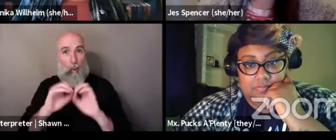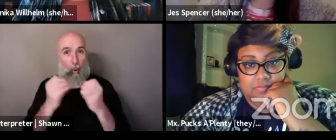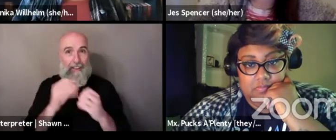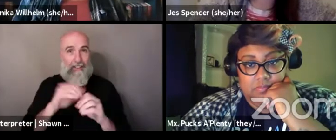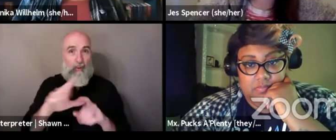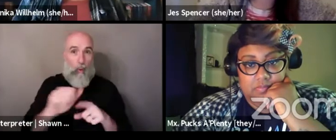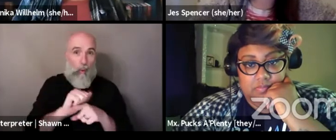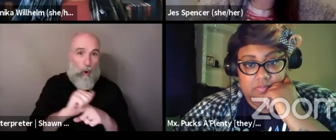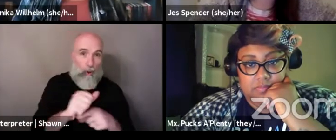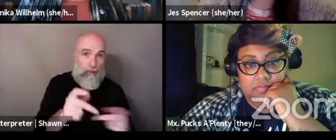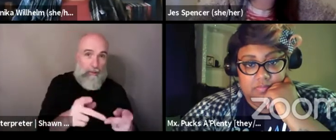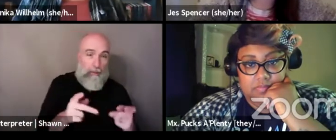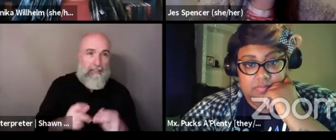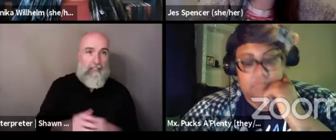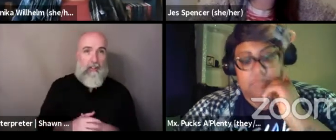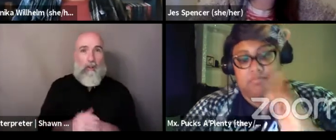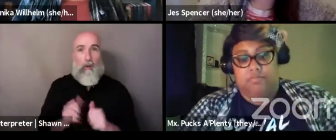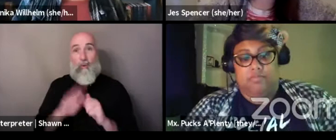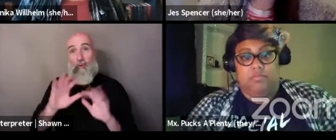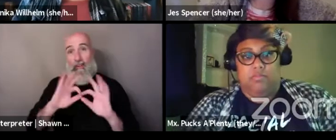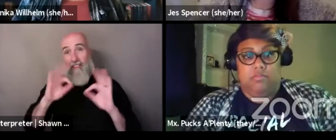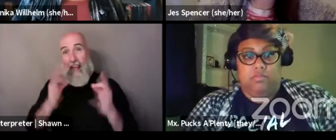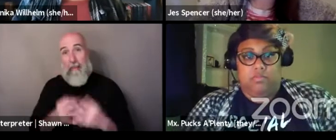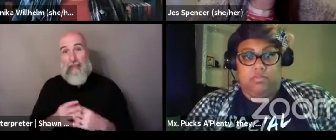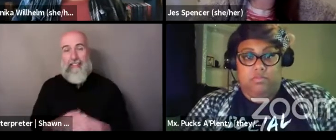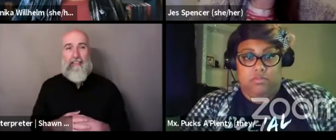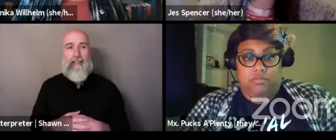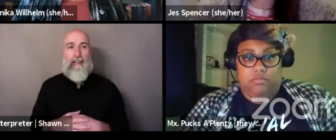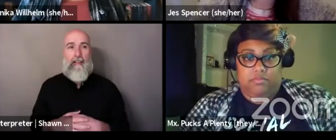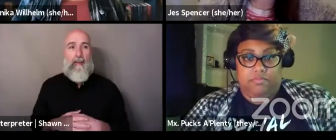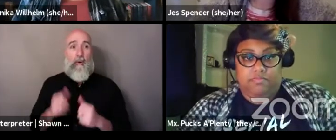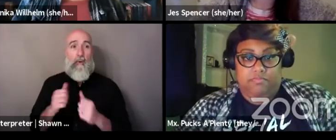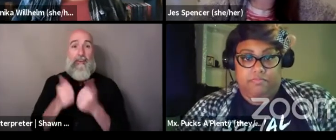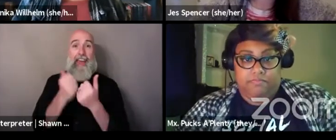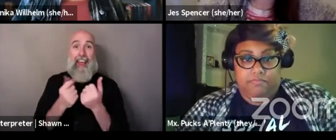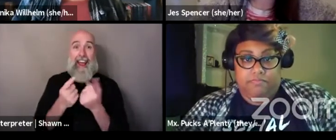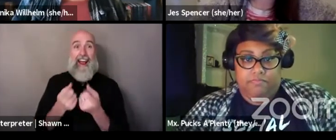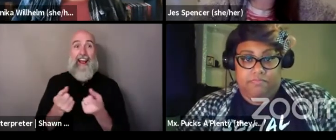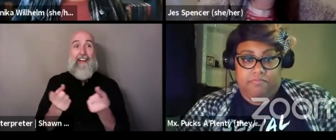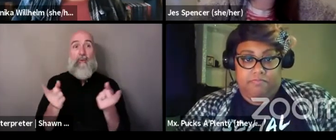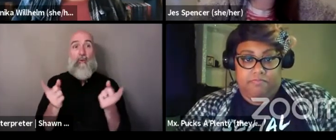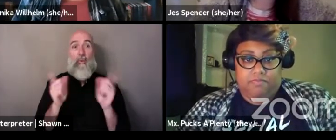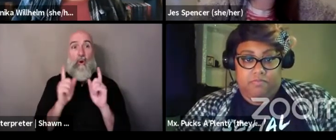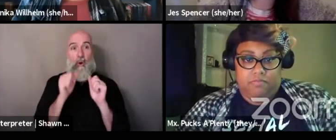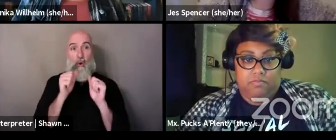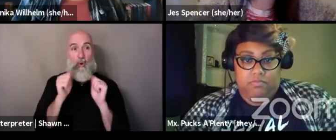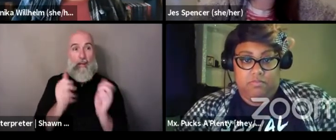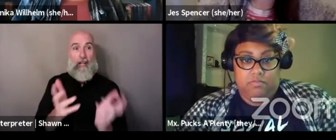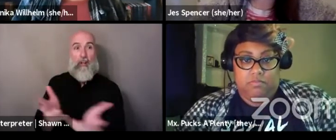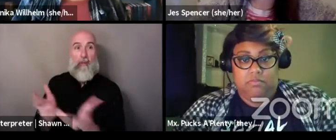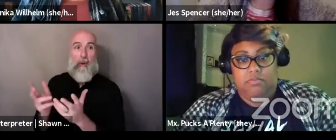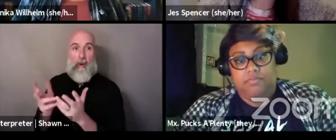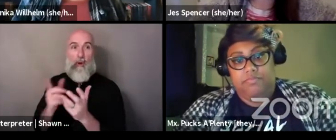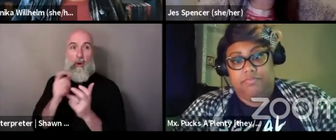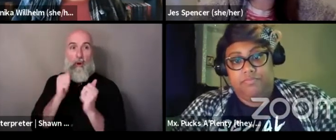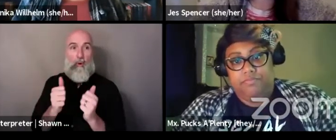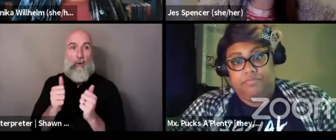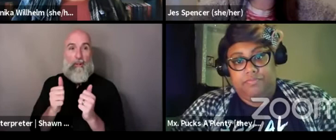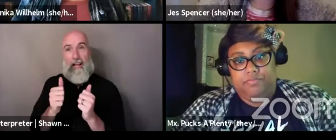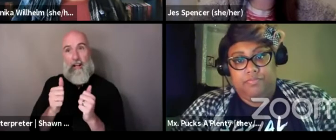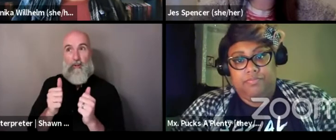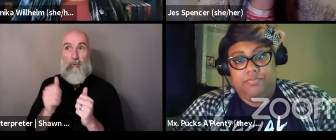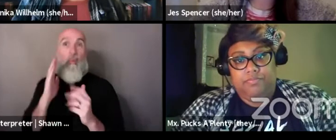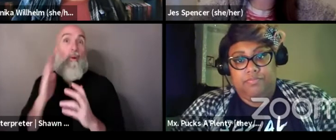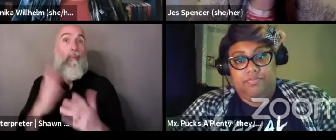rehearsal spaces, with your families, with everyone you can get to talk about it,